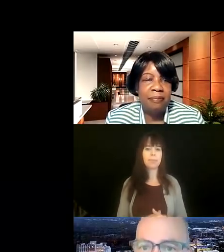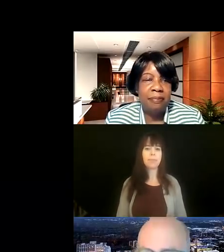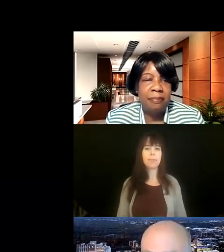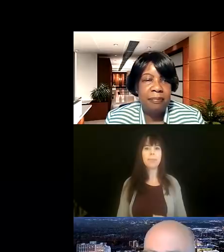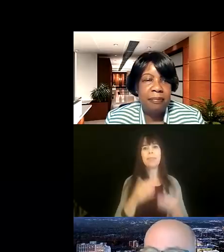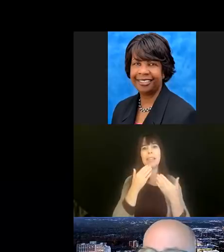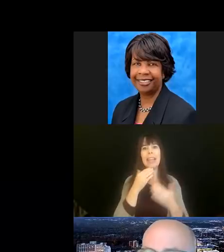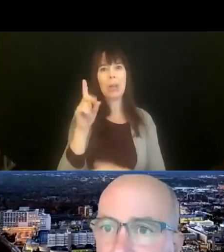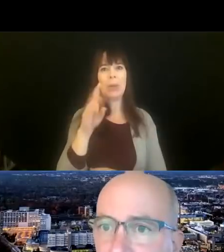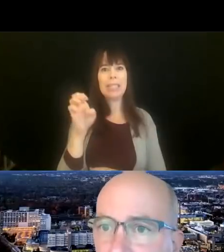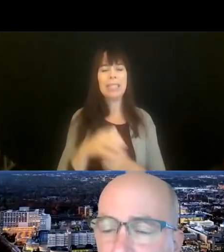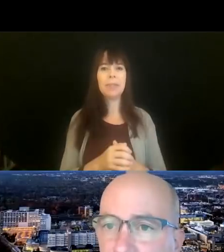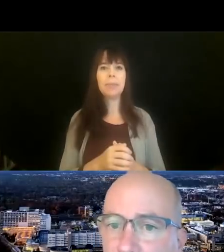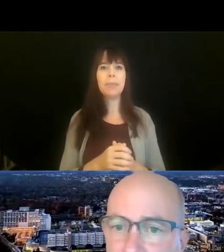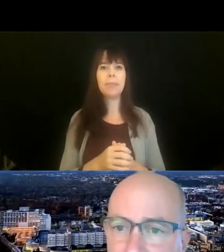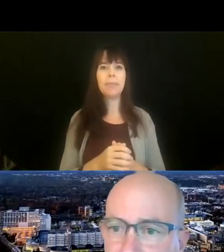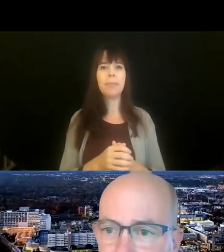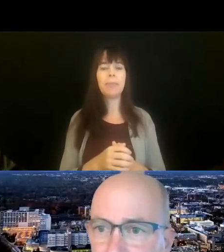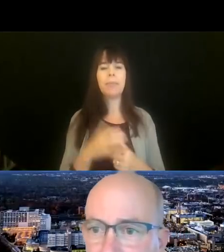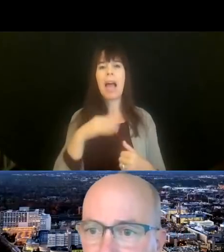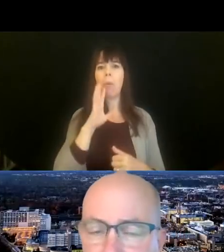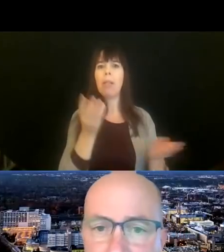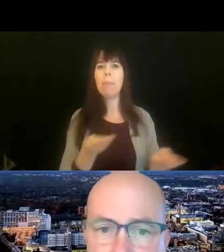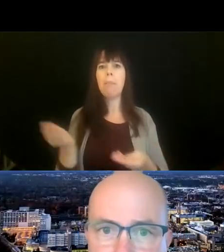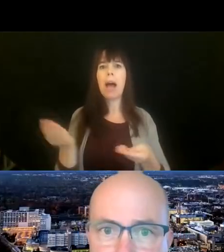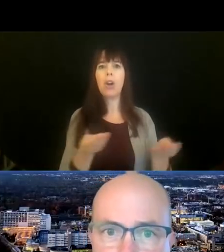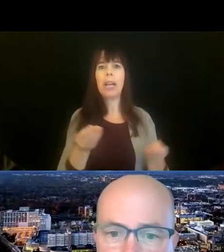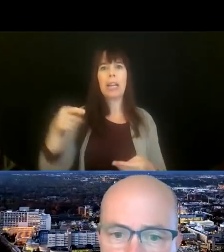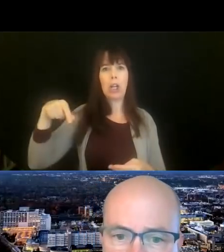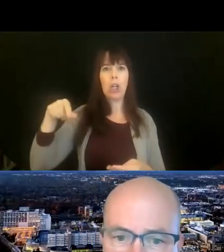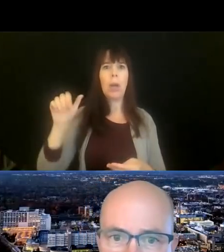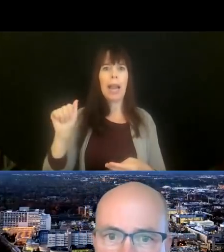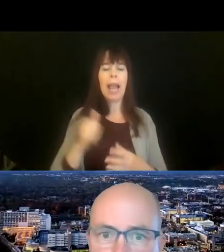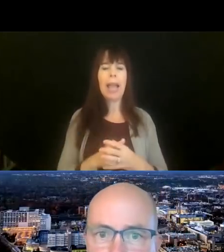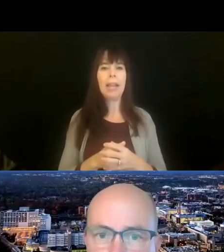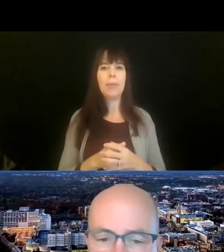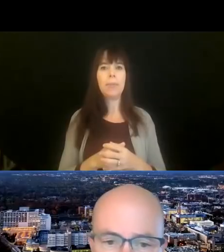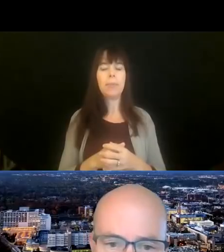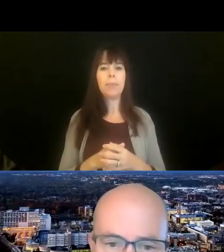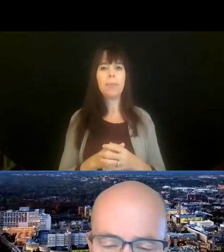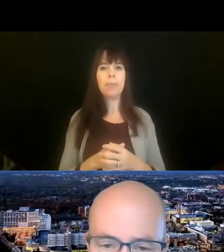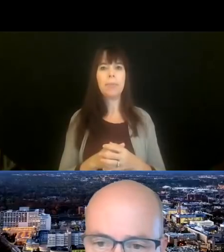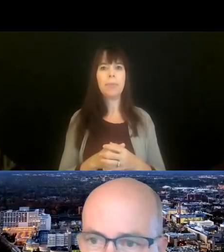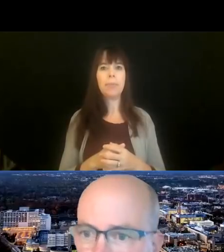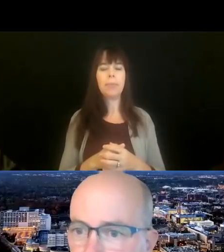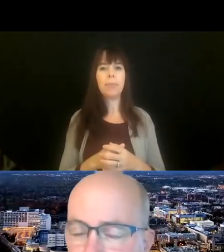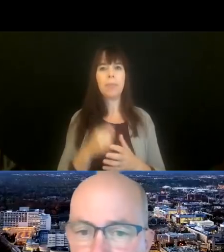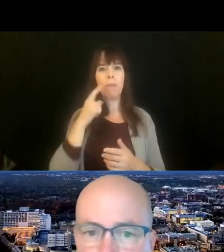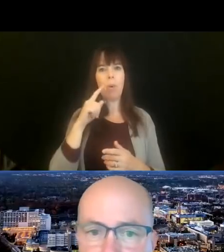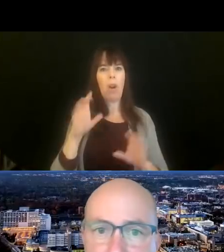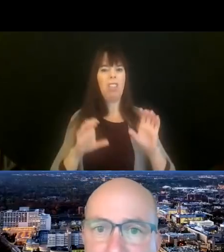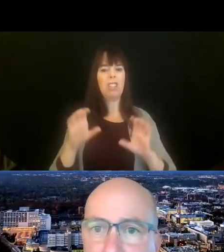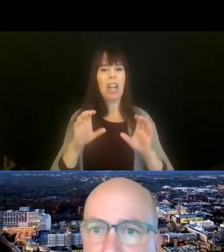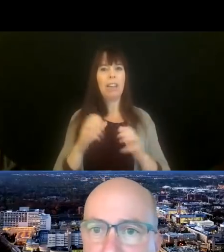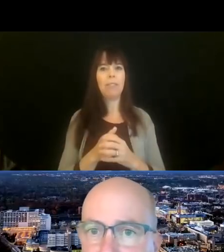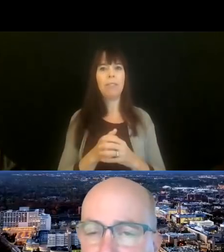Thank you, Dee. So I will be moderating the Q&A in the chat.